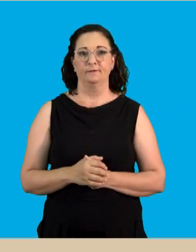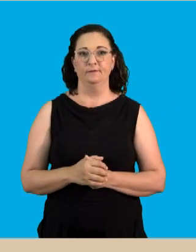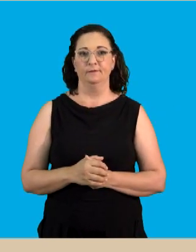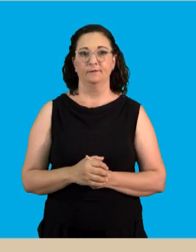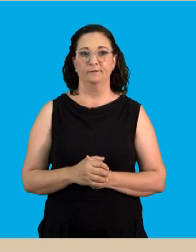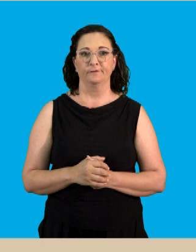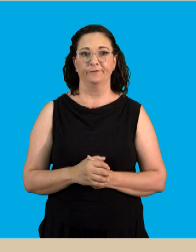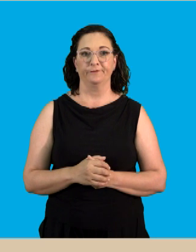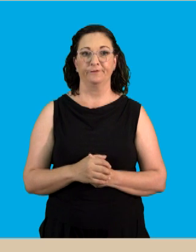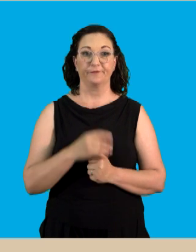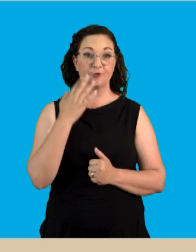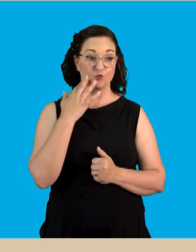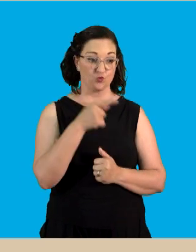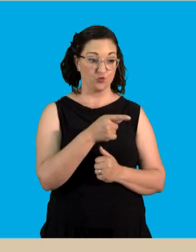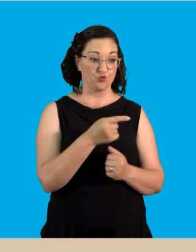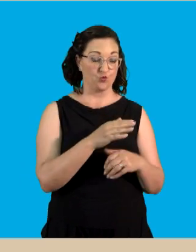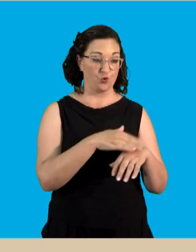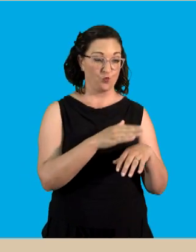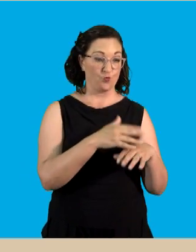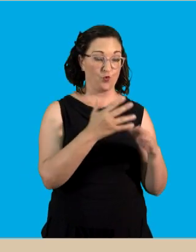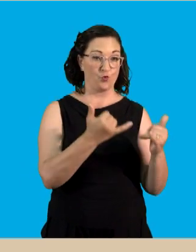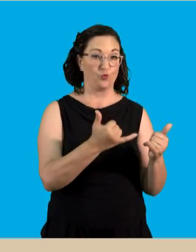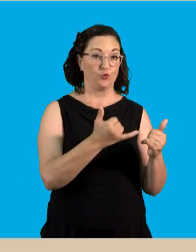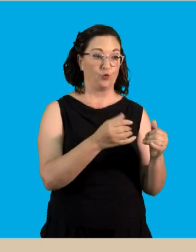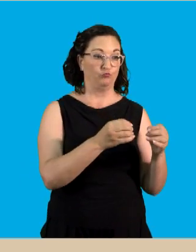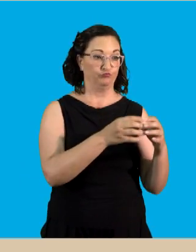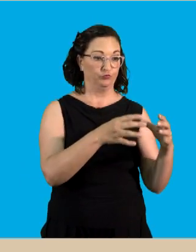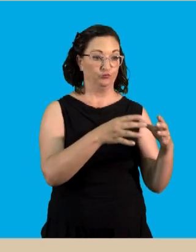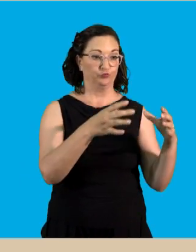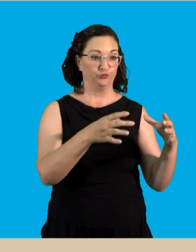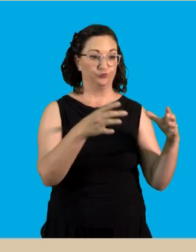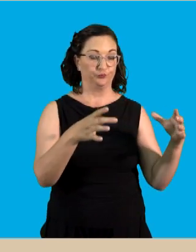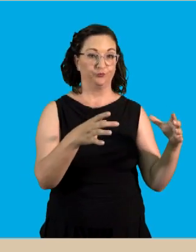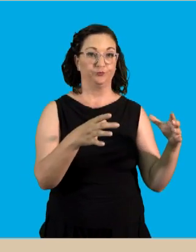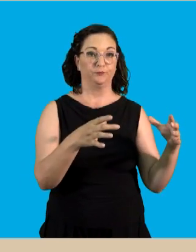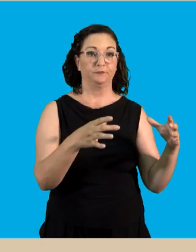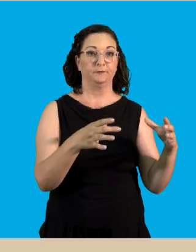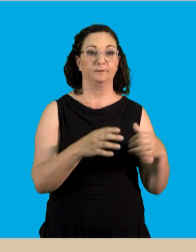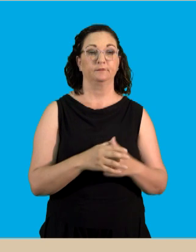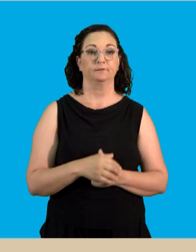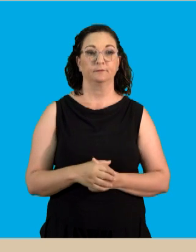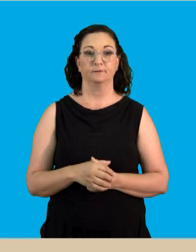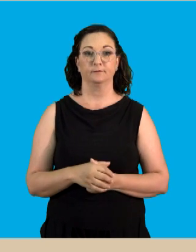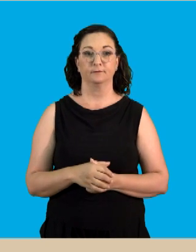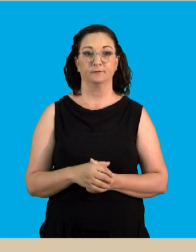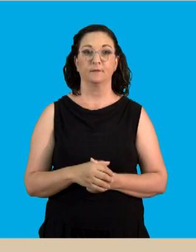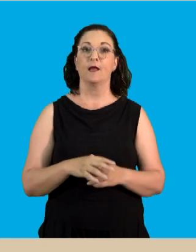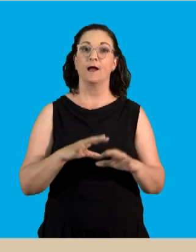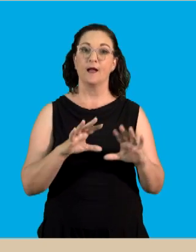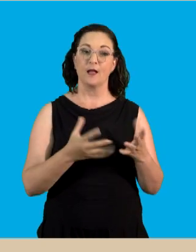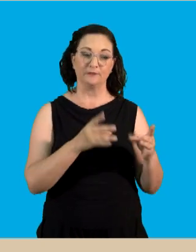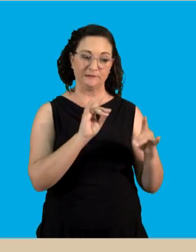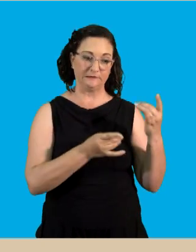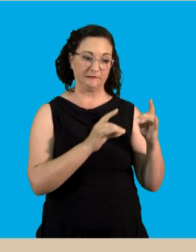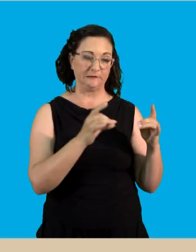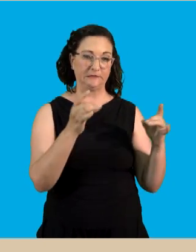lifespan. Okay? And as this happens, as more and more larger galaxies are forming, then that is where